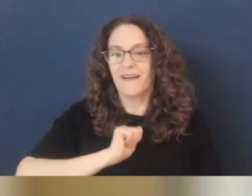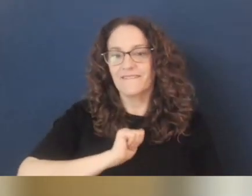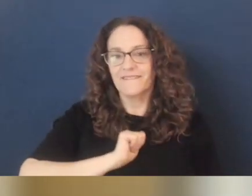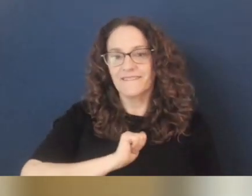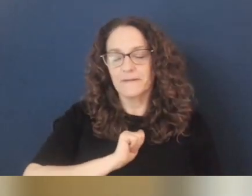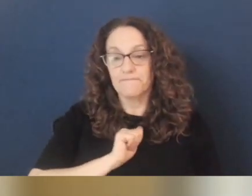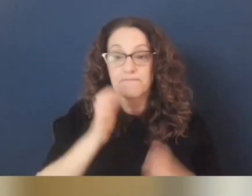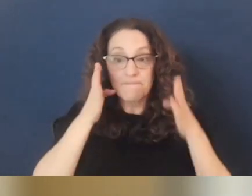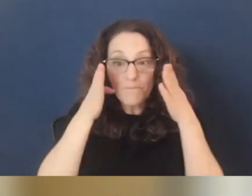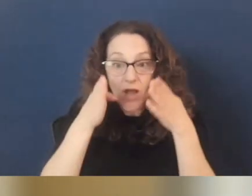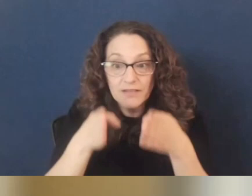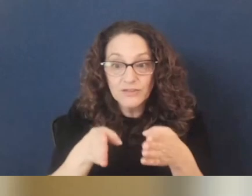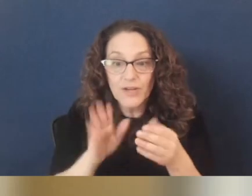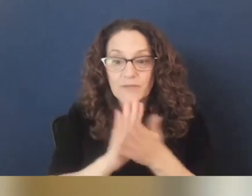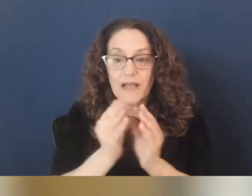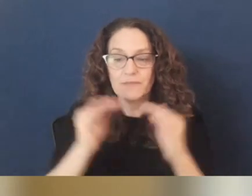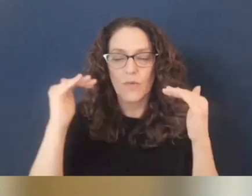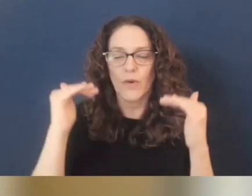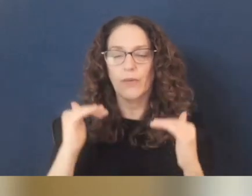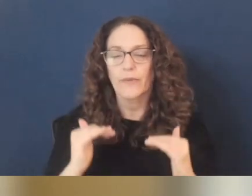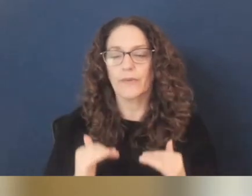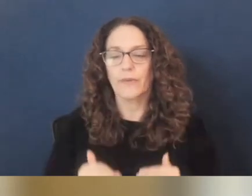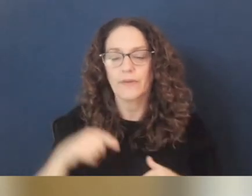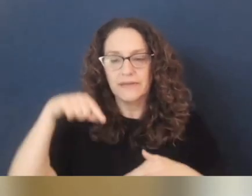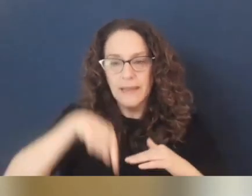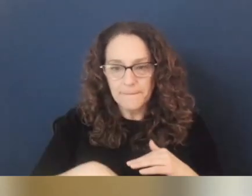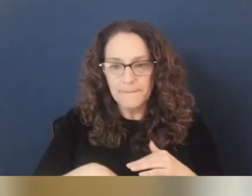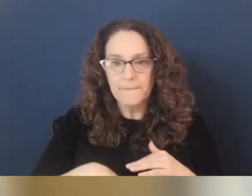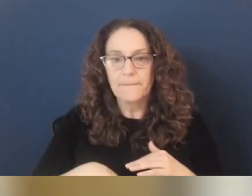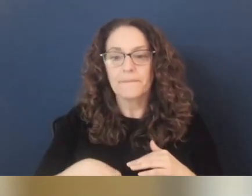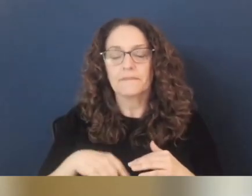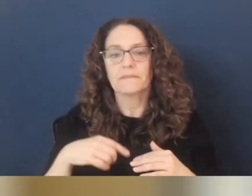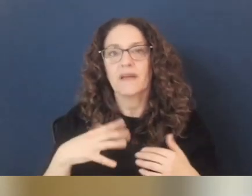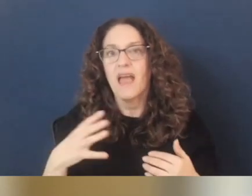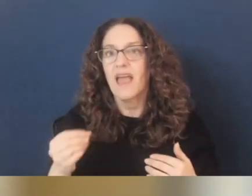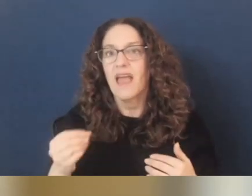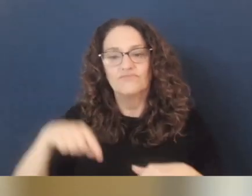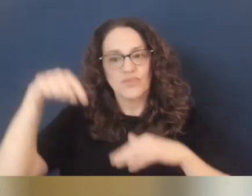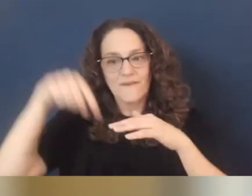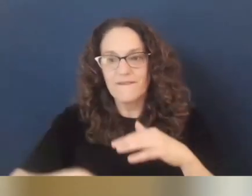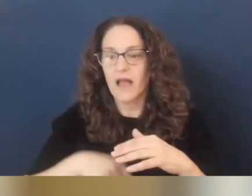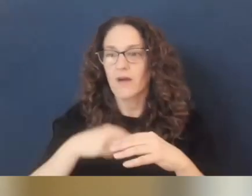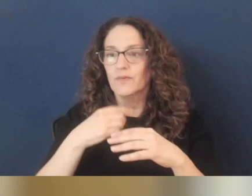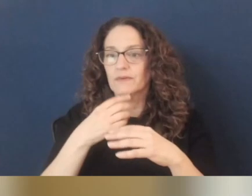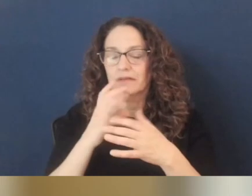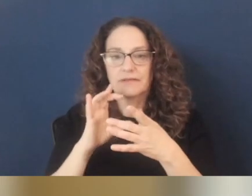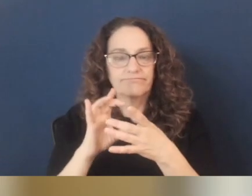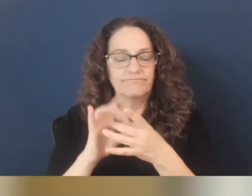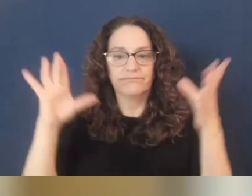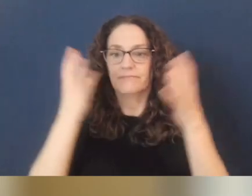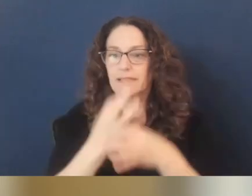deepen our concentration, but I think it's tremendously valuable for profound and liberating insight